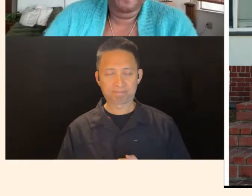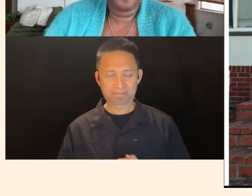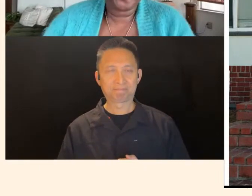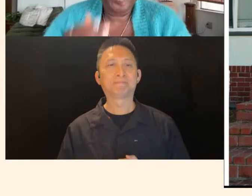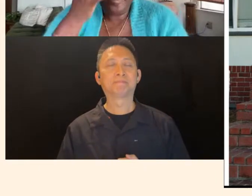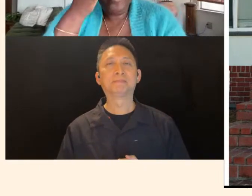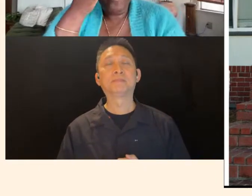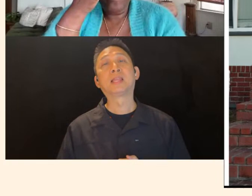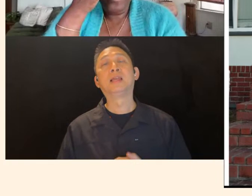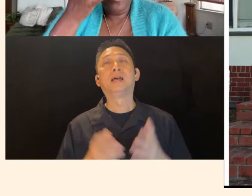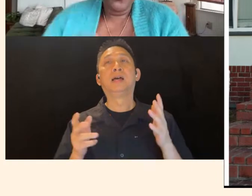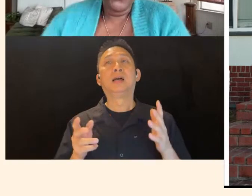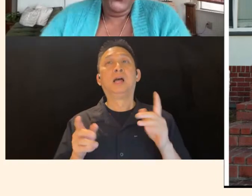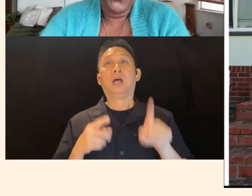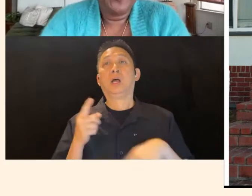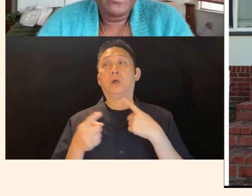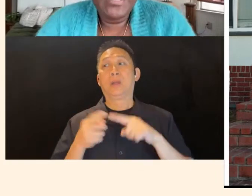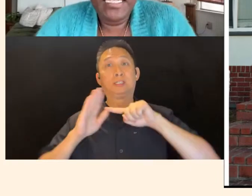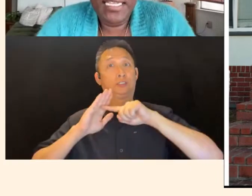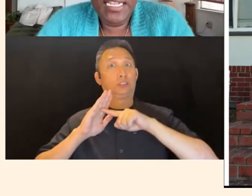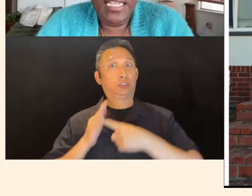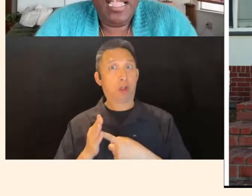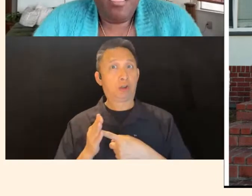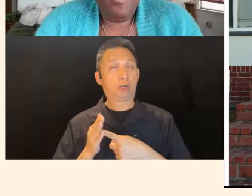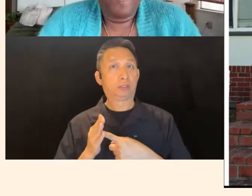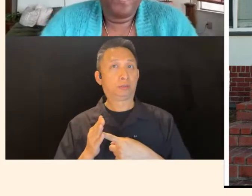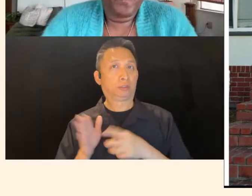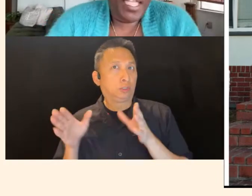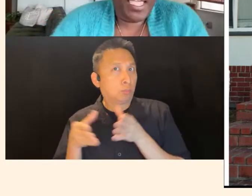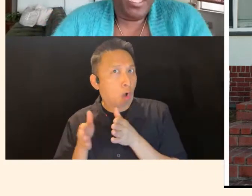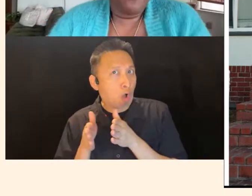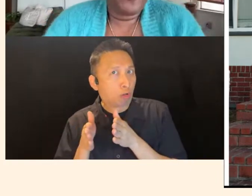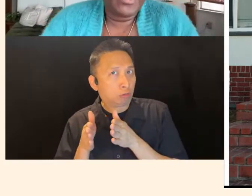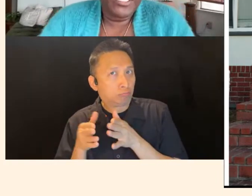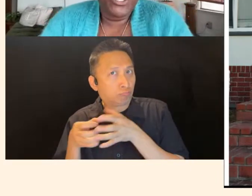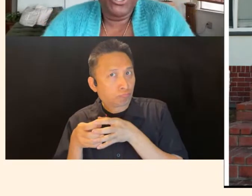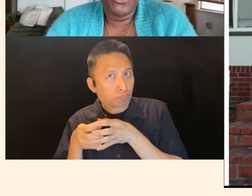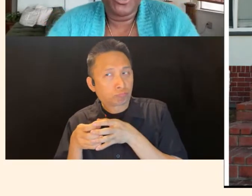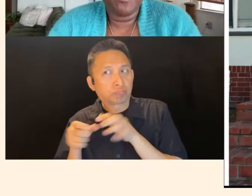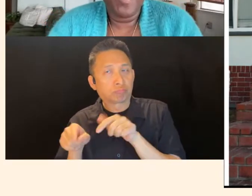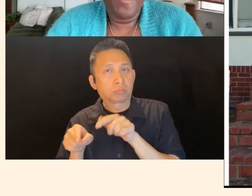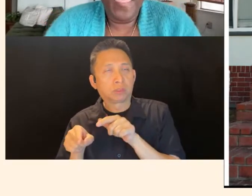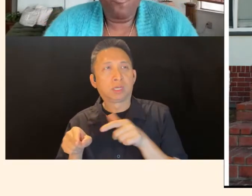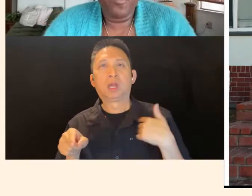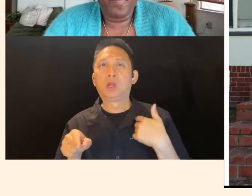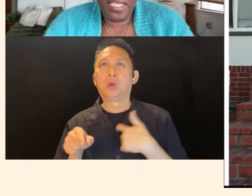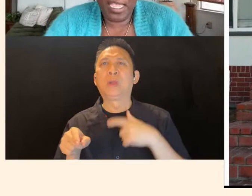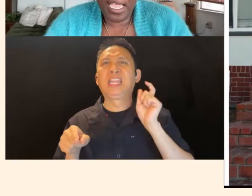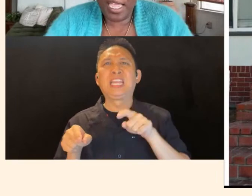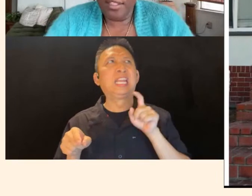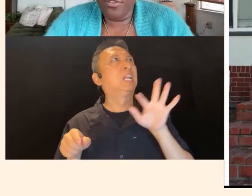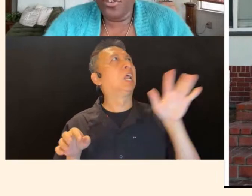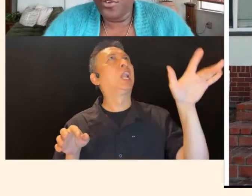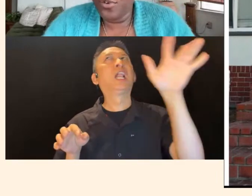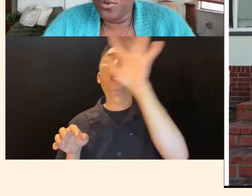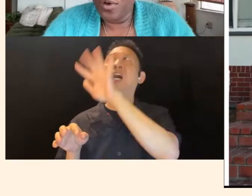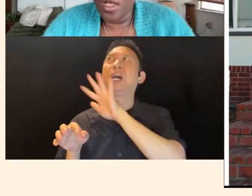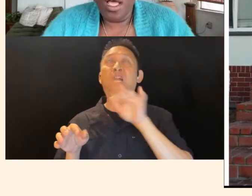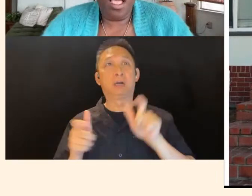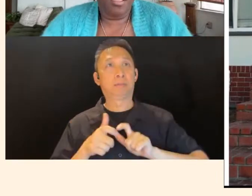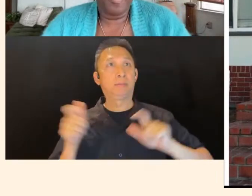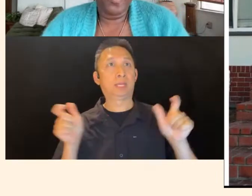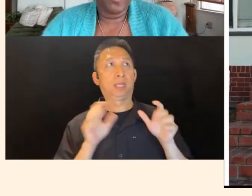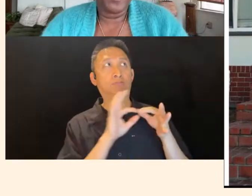excuse me, we really needed a relationship that would begin